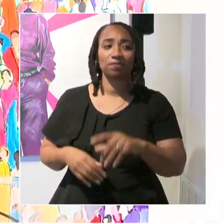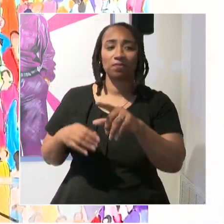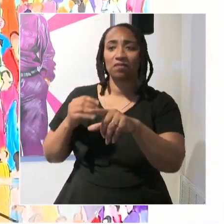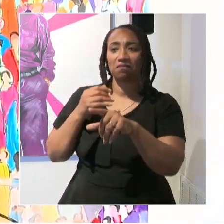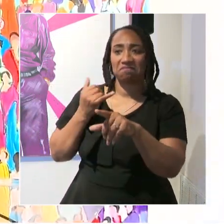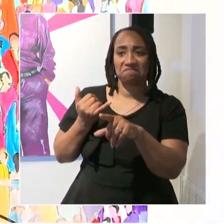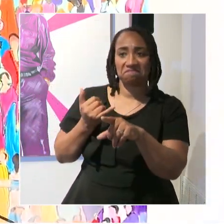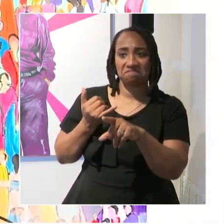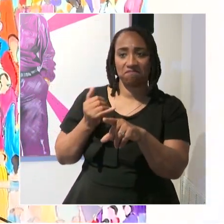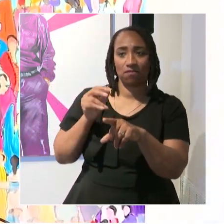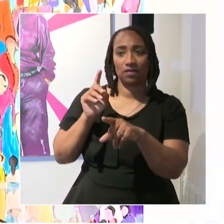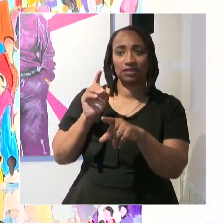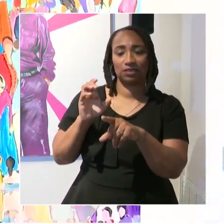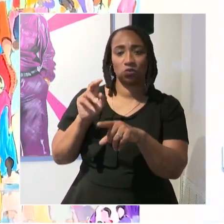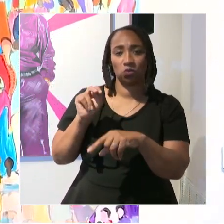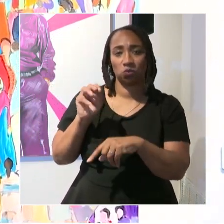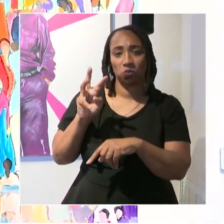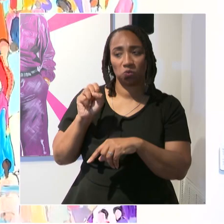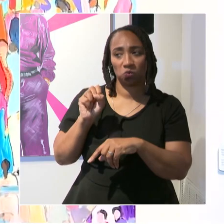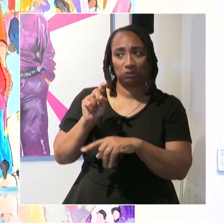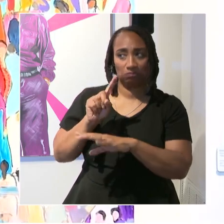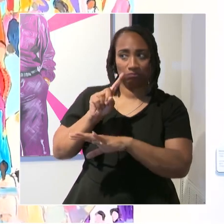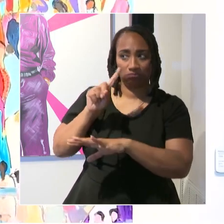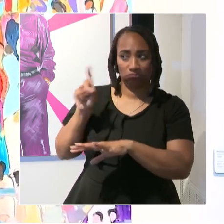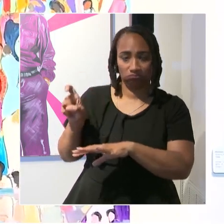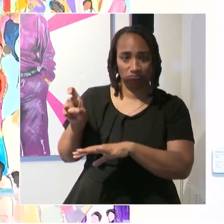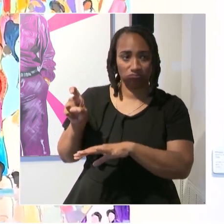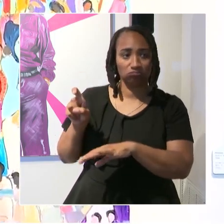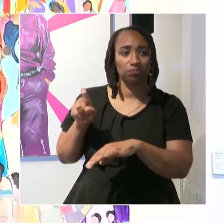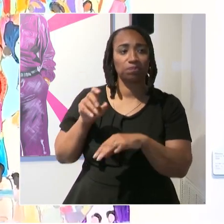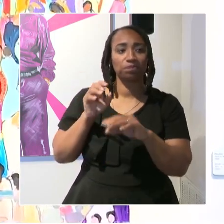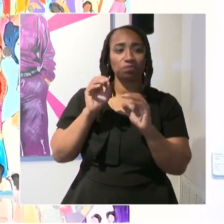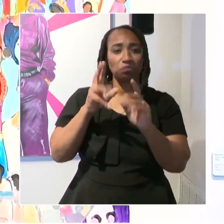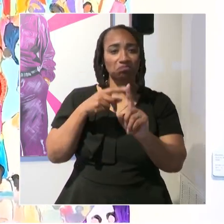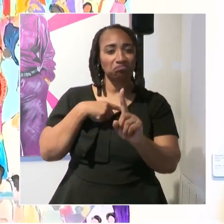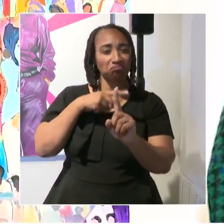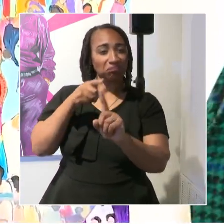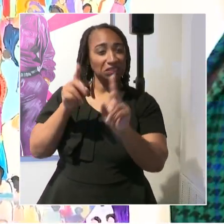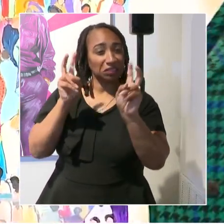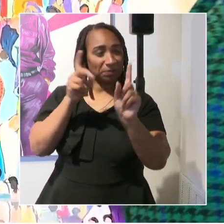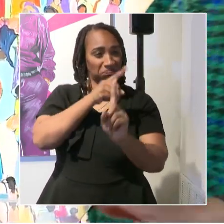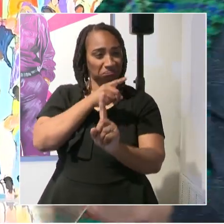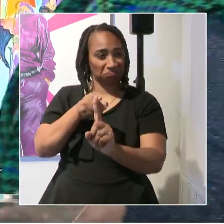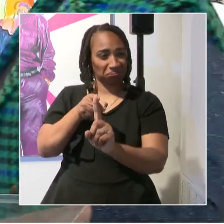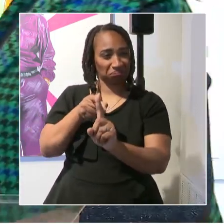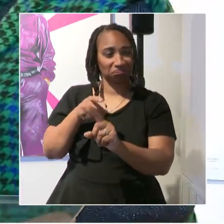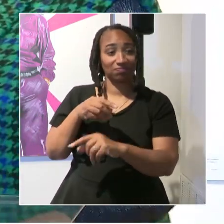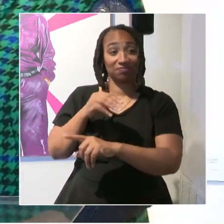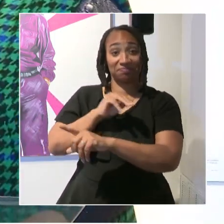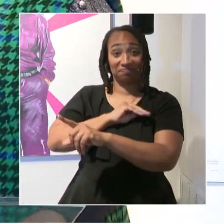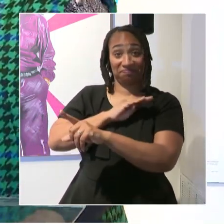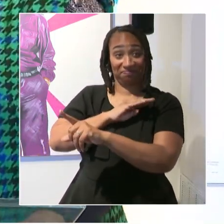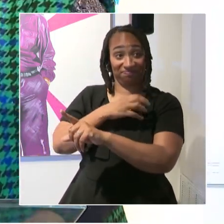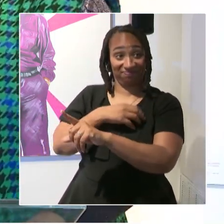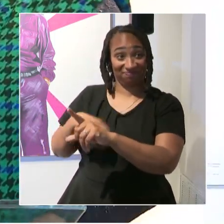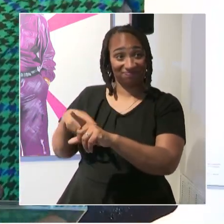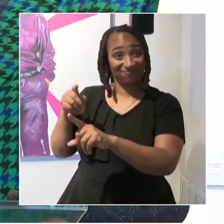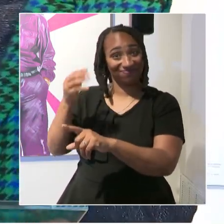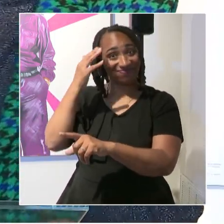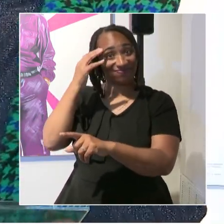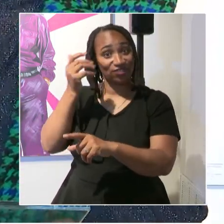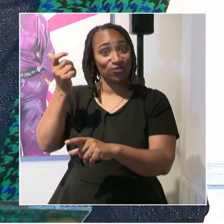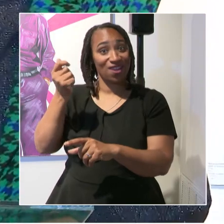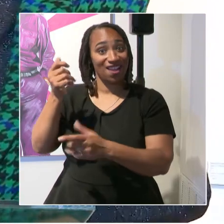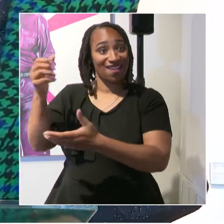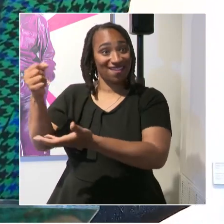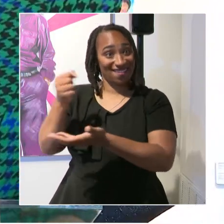sorry, on topic first, I'll start with the mayor. Just specific to the timing of the grants here, I know that we're at the end of the year, so we're seeing